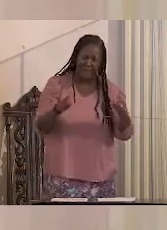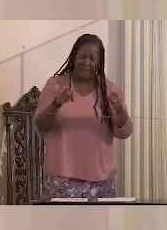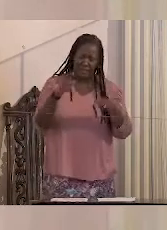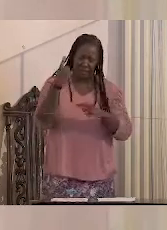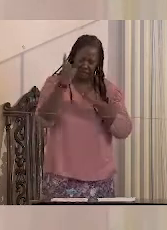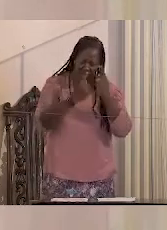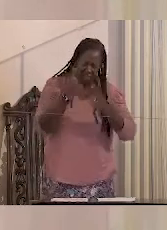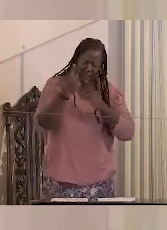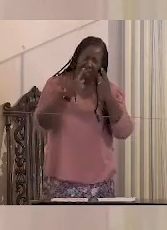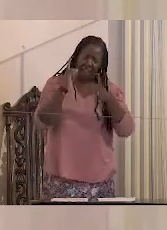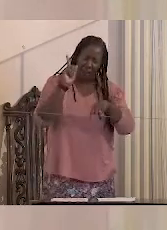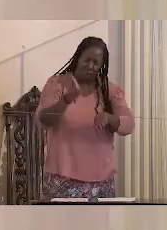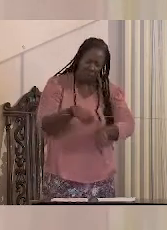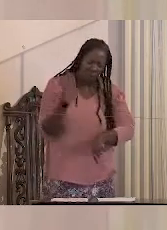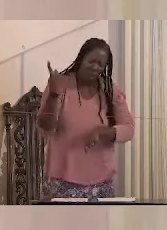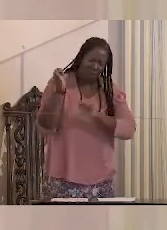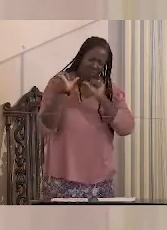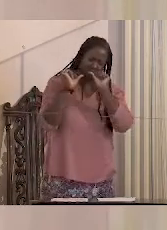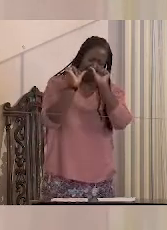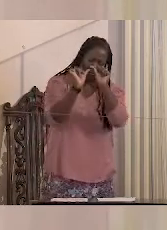long.